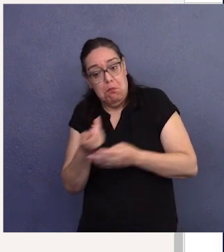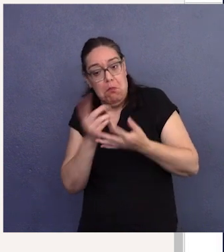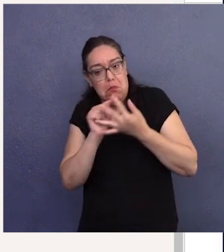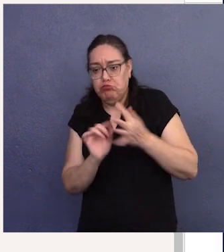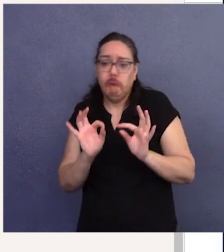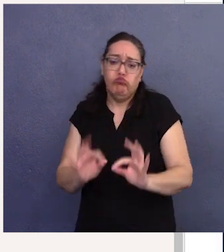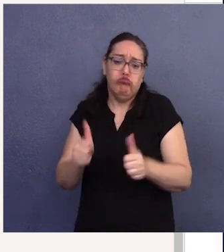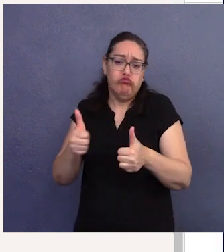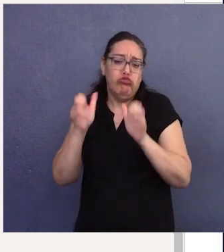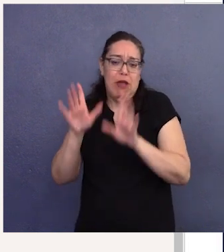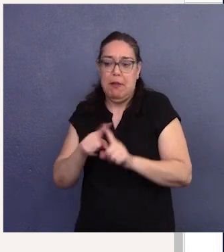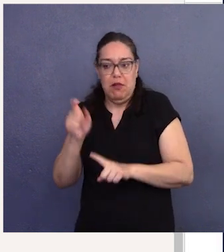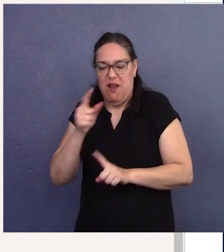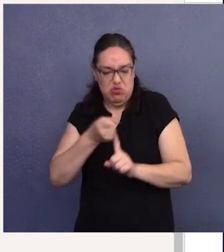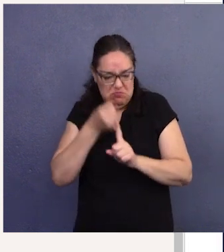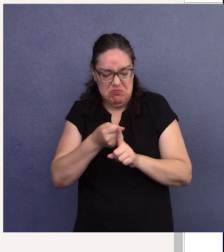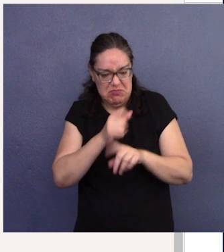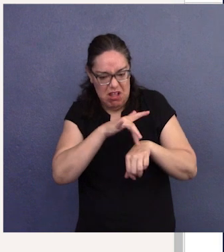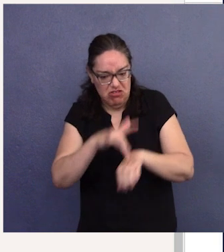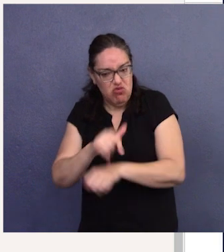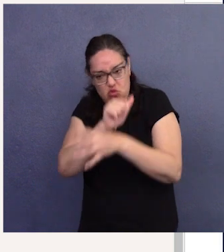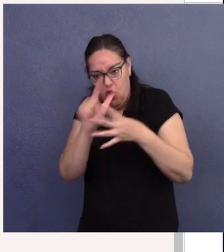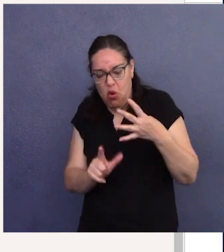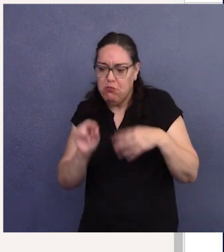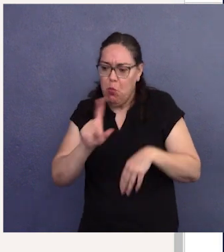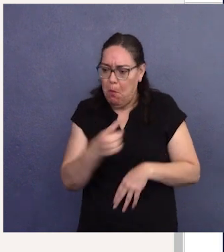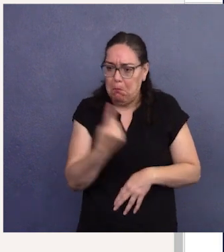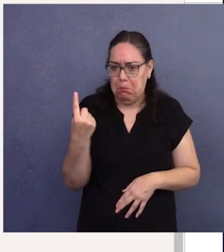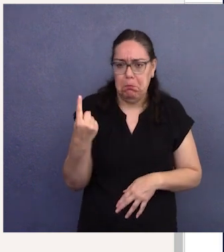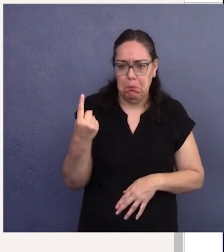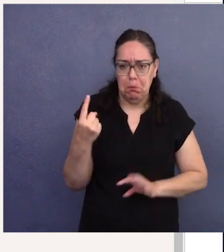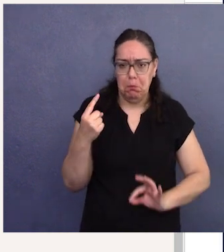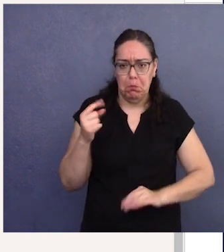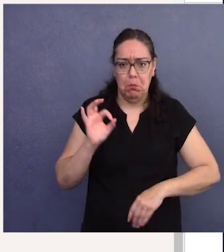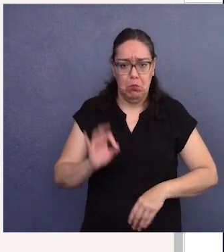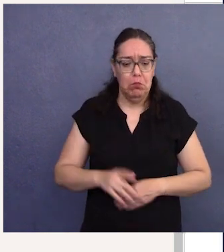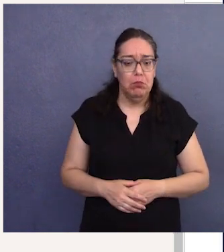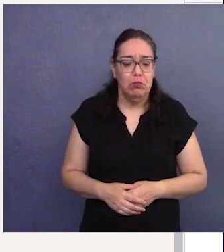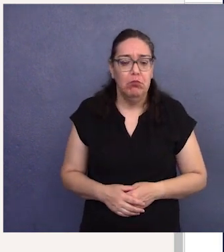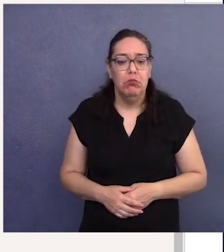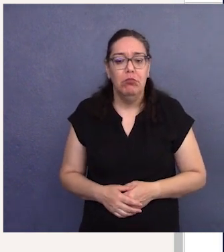you don't have to hit all of them, just one. Okay?